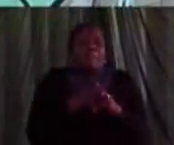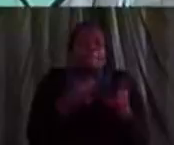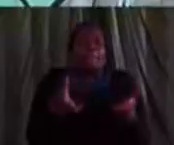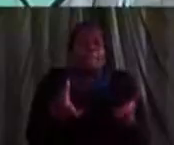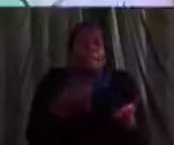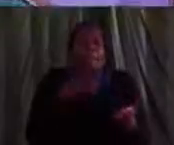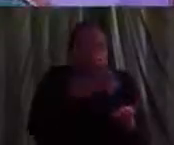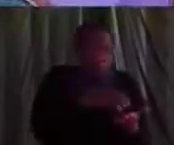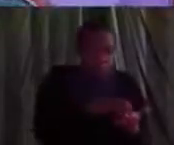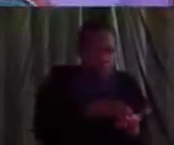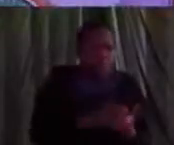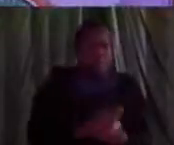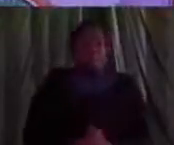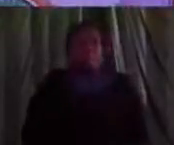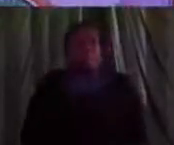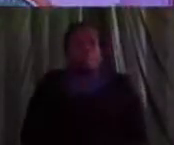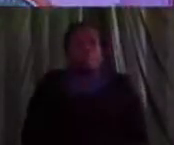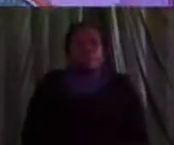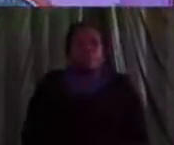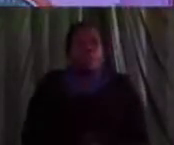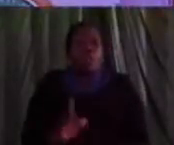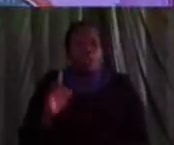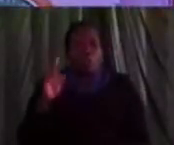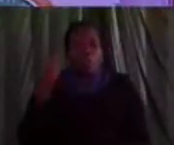One would have to get to the facts of the matter.